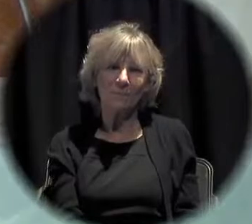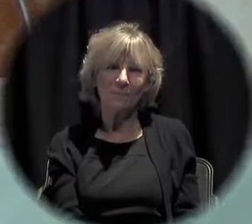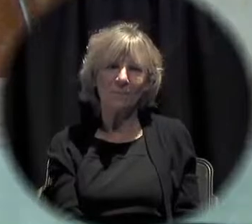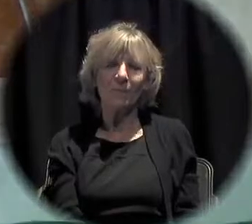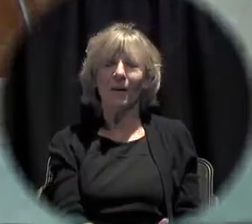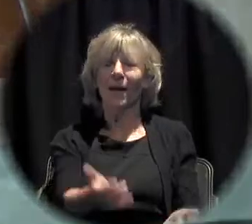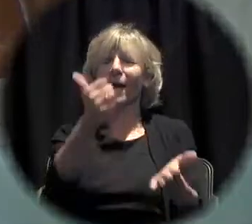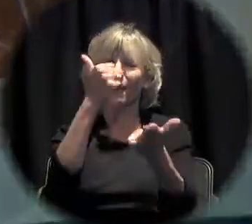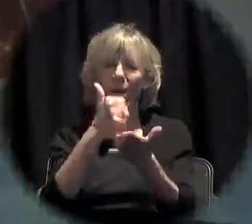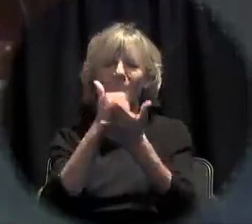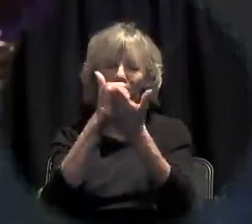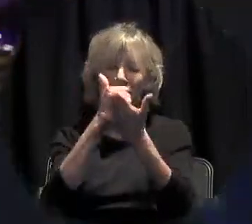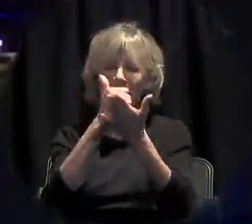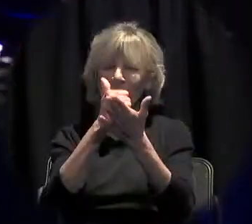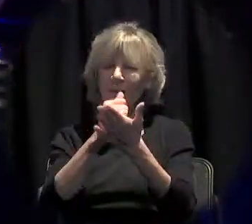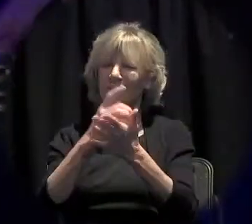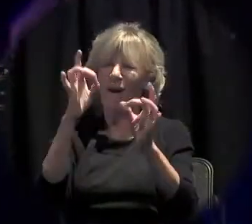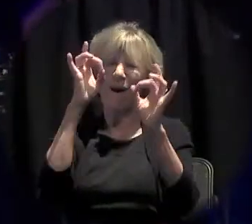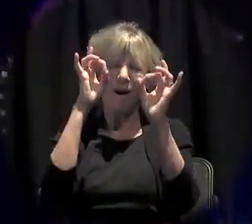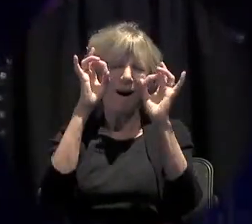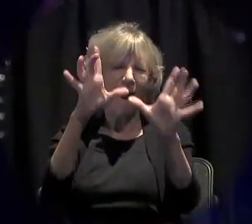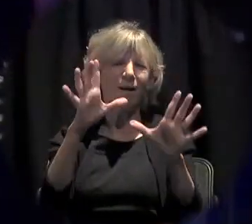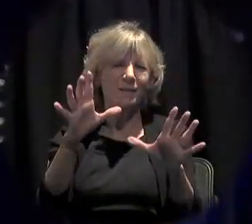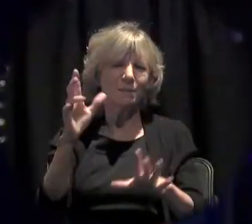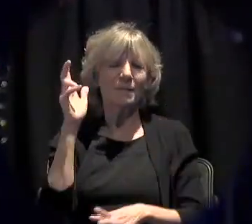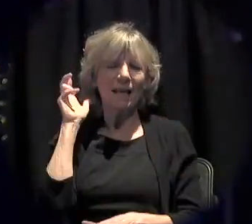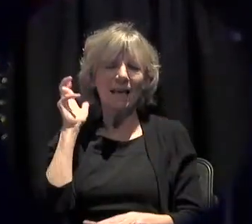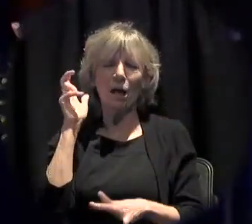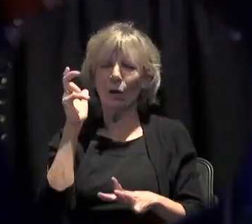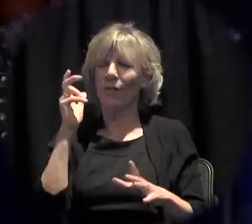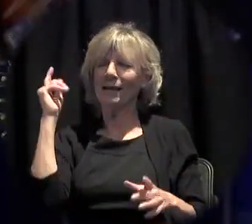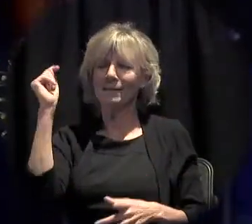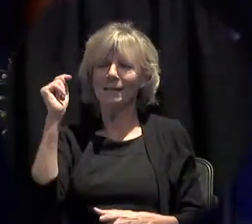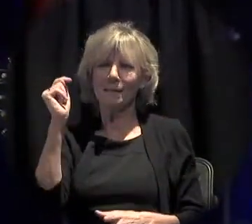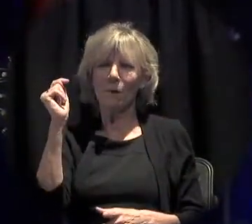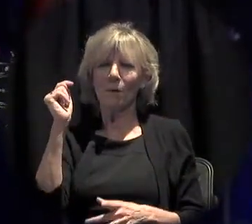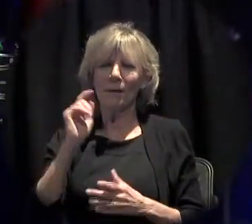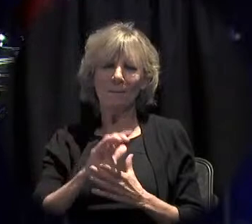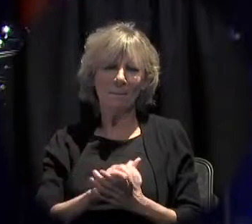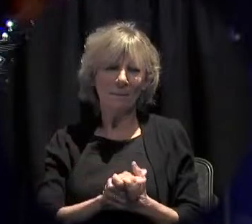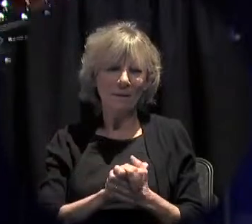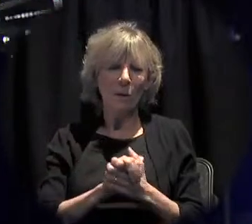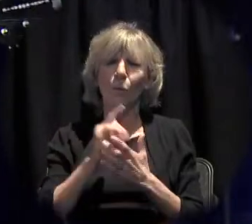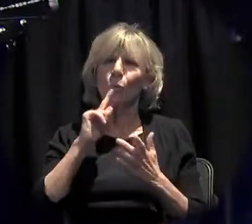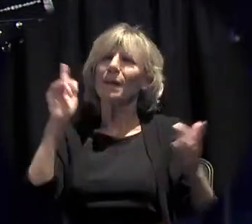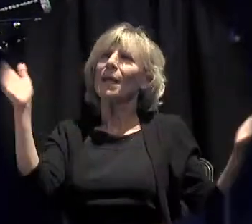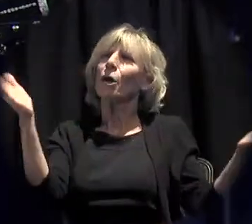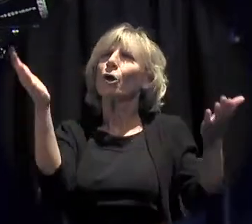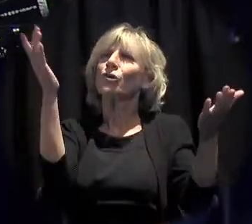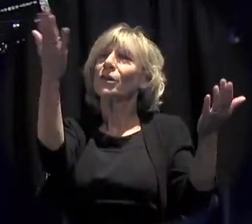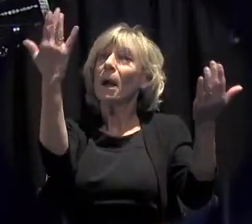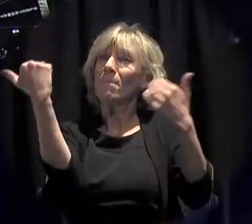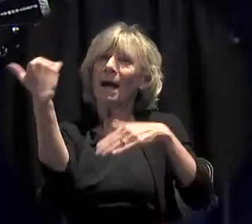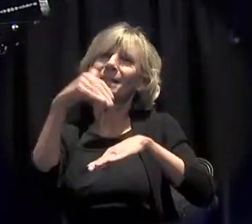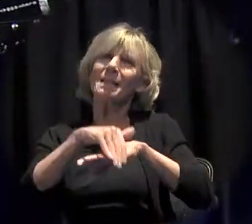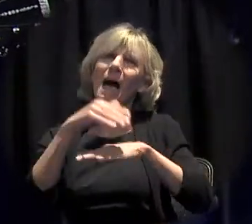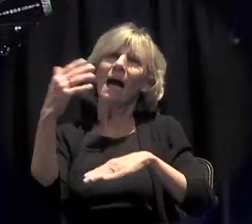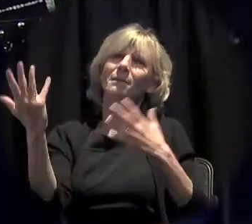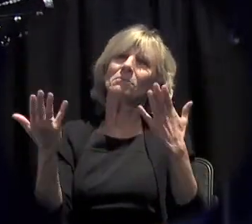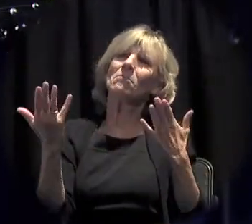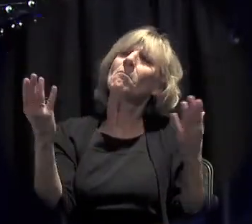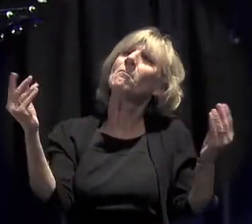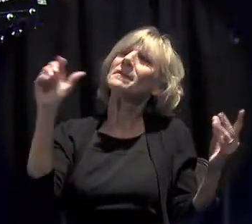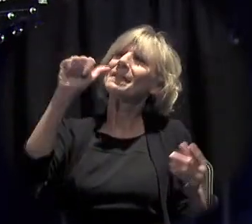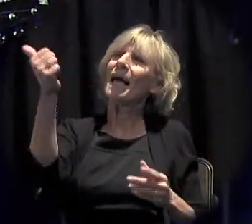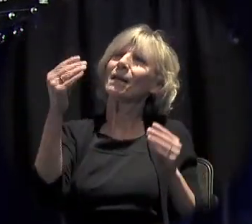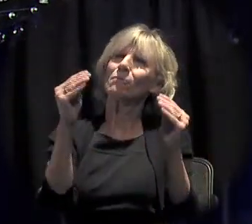Well, amen. It is awesome to hear the testimony of Tyson, and we really encourage you to come back this evening to hear a testimony of 10